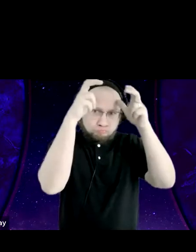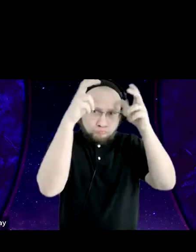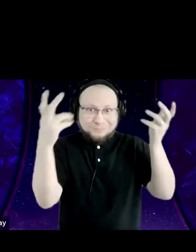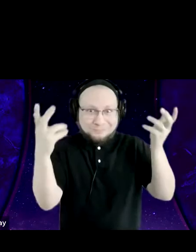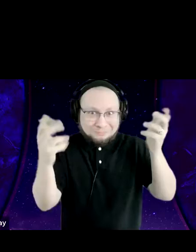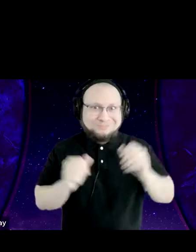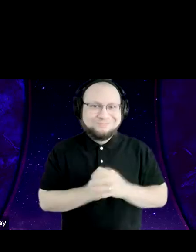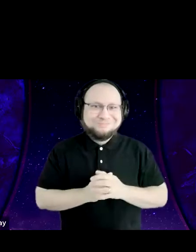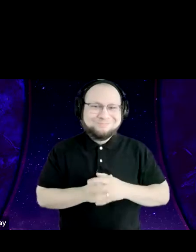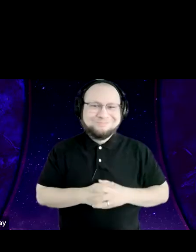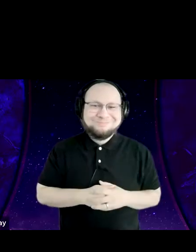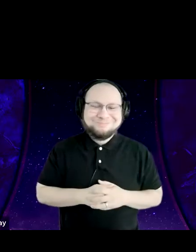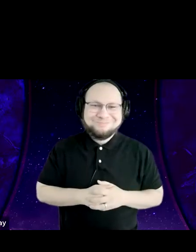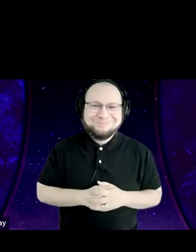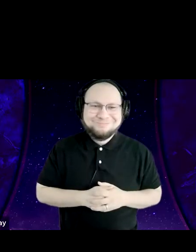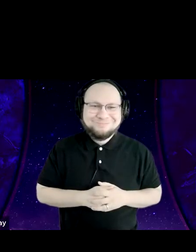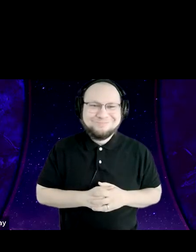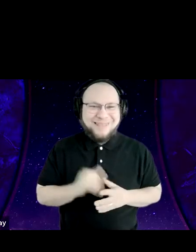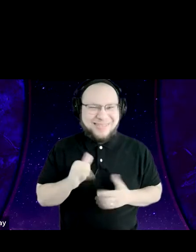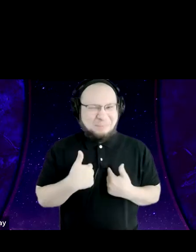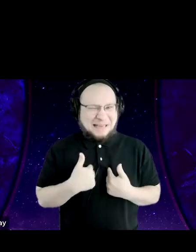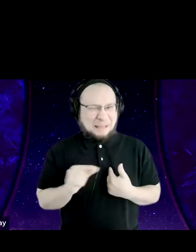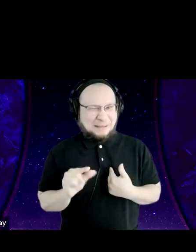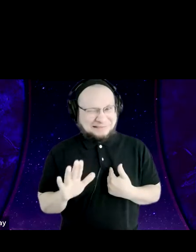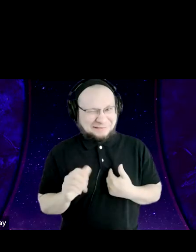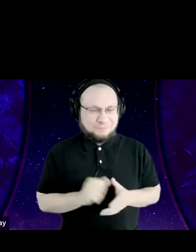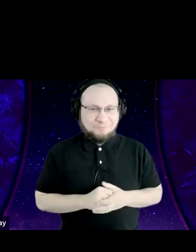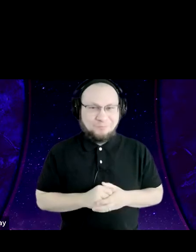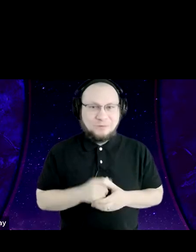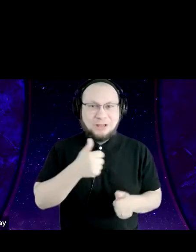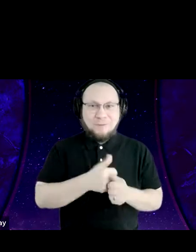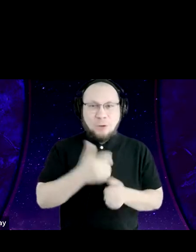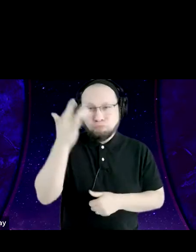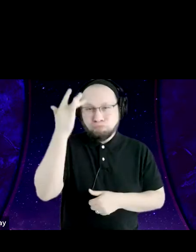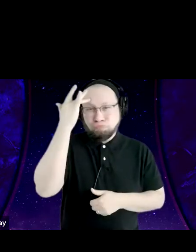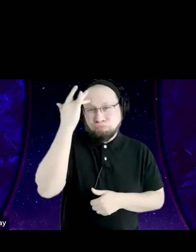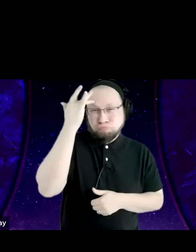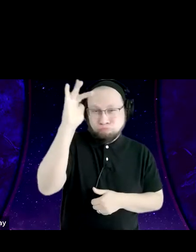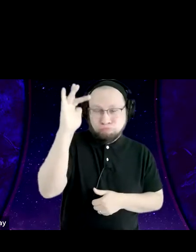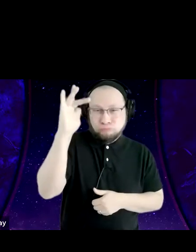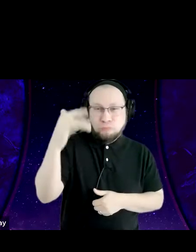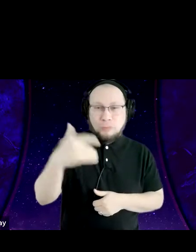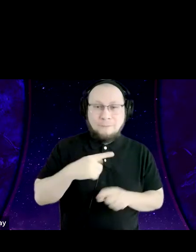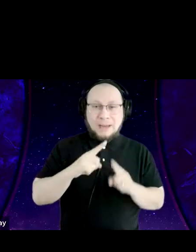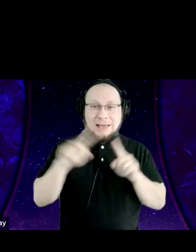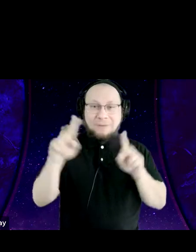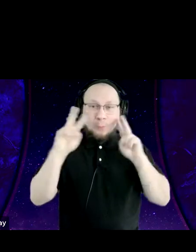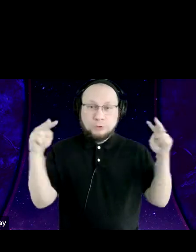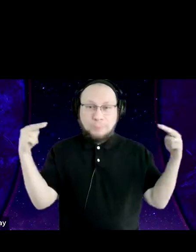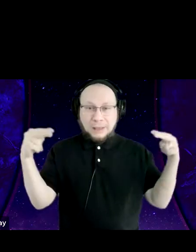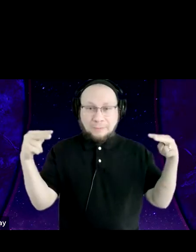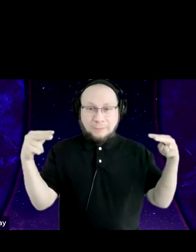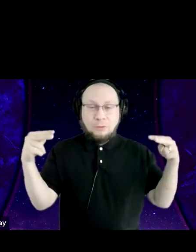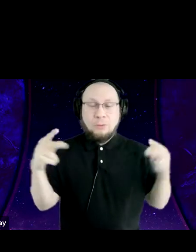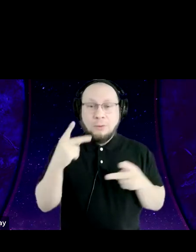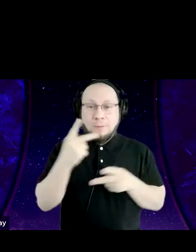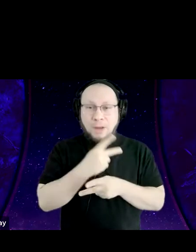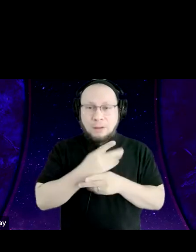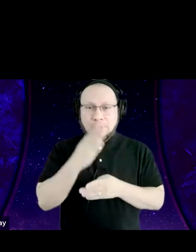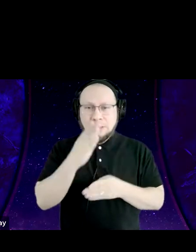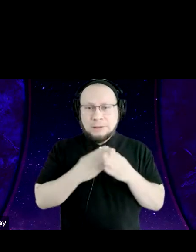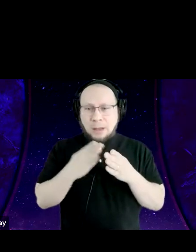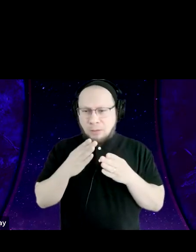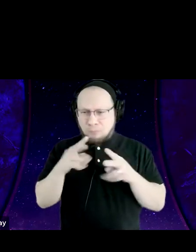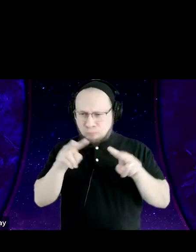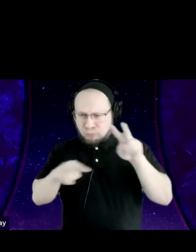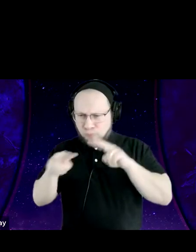hope. That's kind of me. Brainiac, we've got these dueling perspectives. So we're figuring out some critical